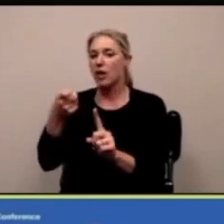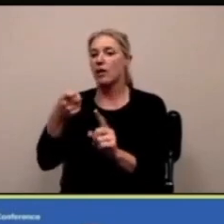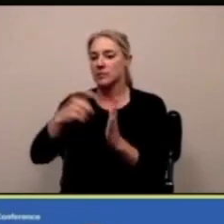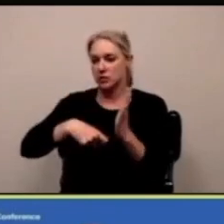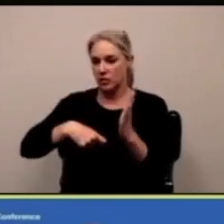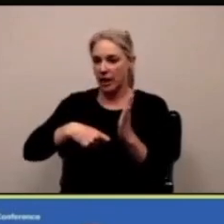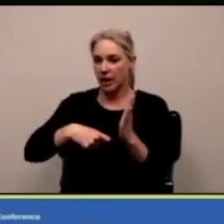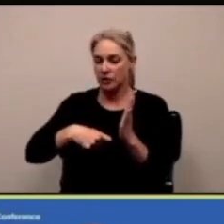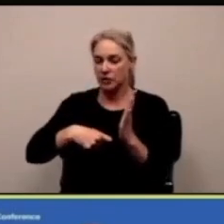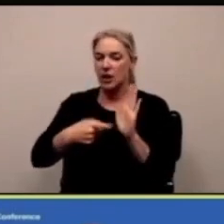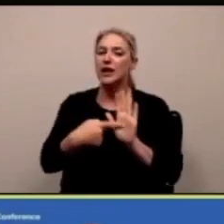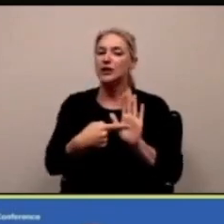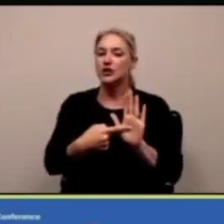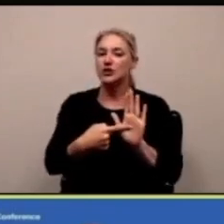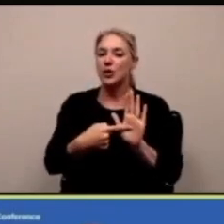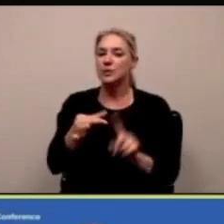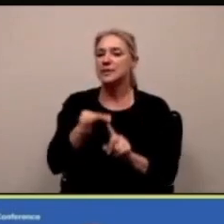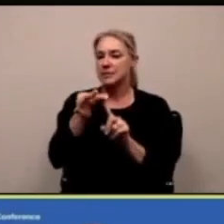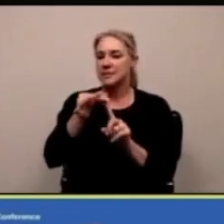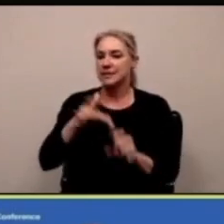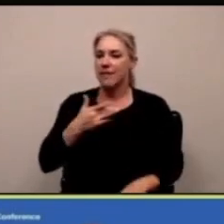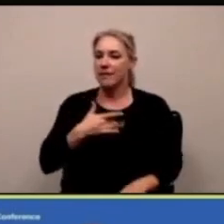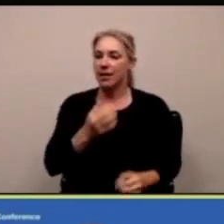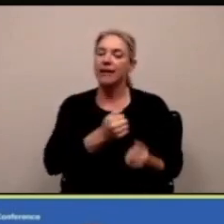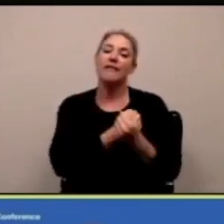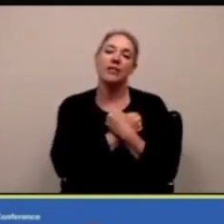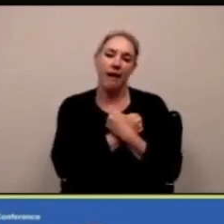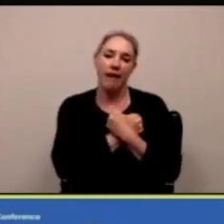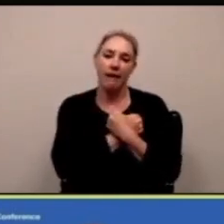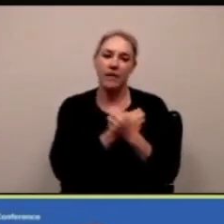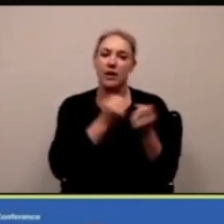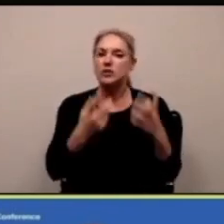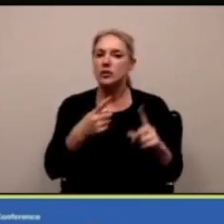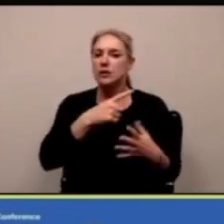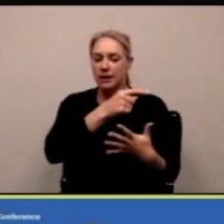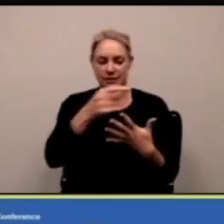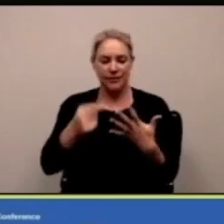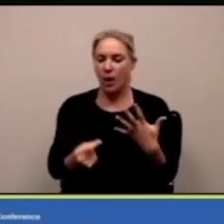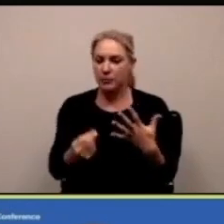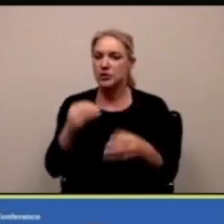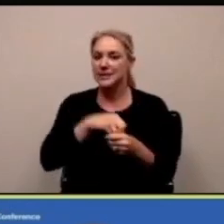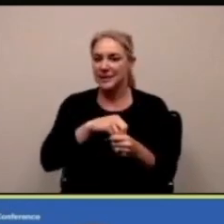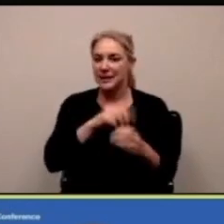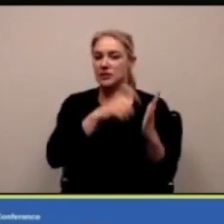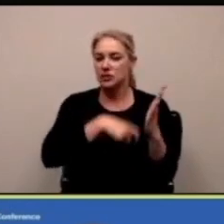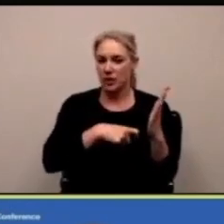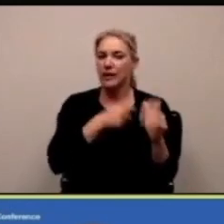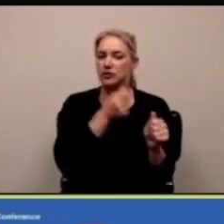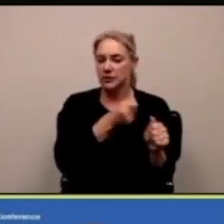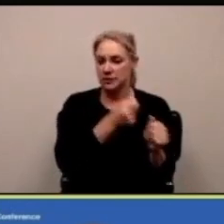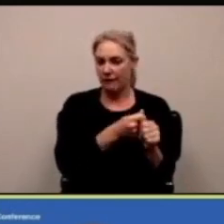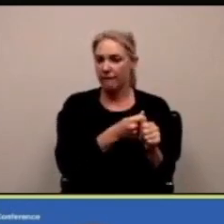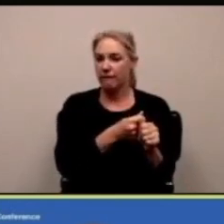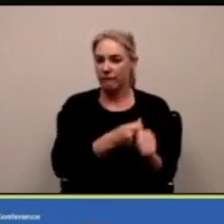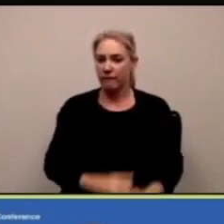right? So there's a lot of really great options within Scratch itself. So I'm just going to leave